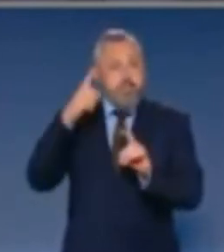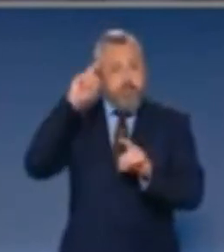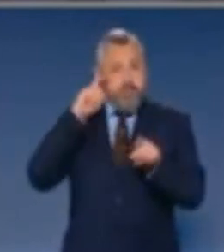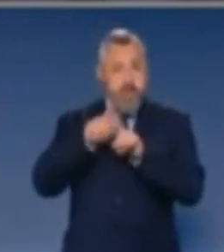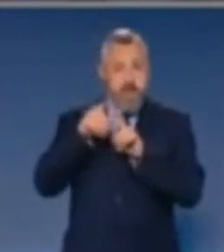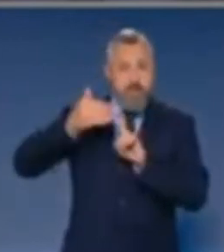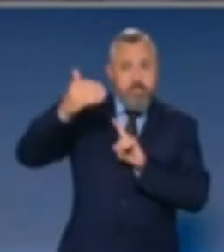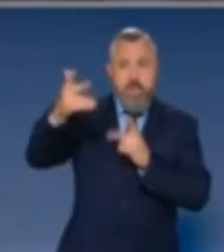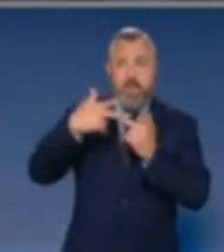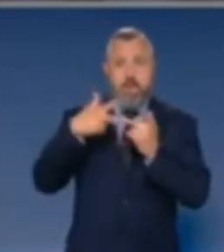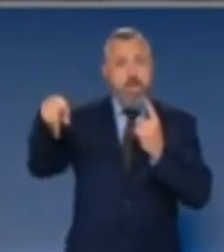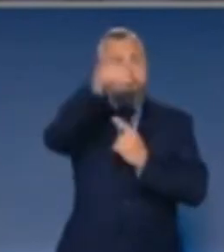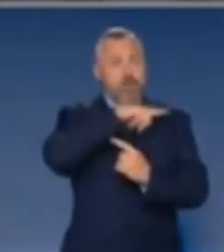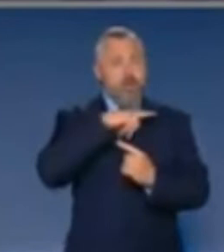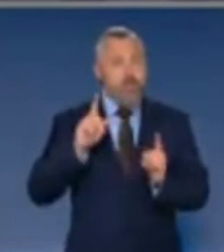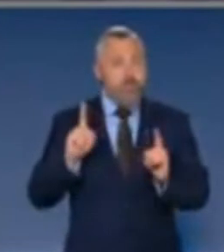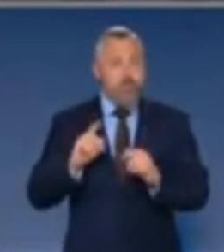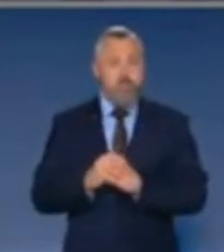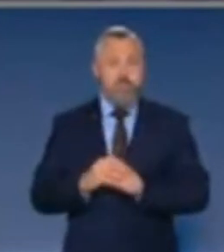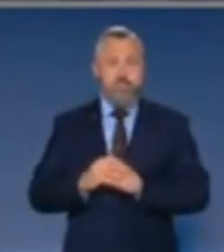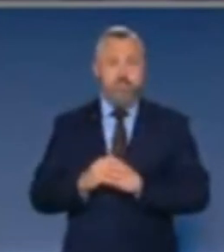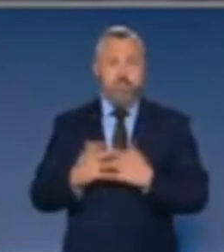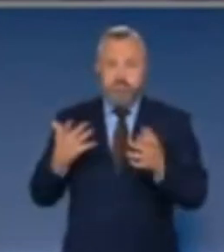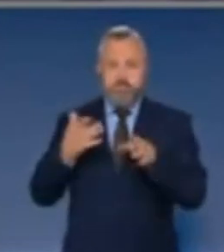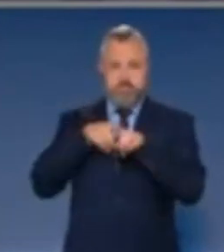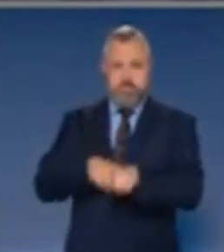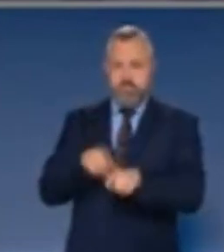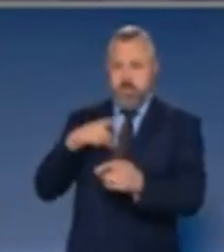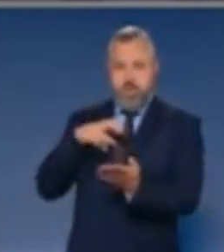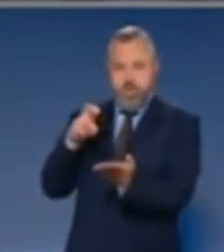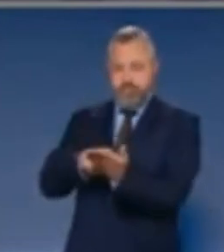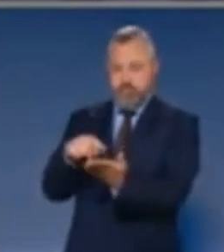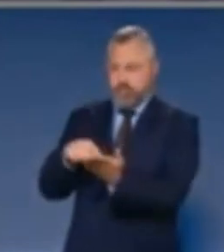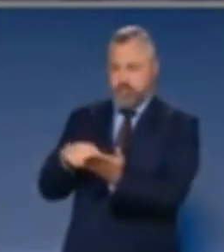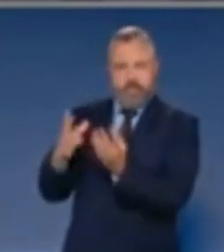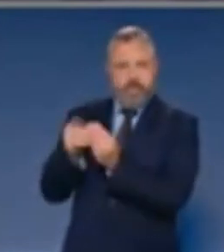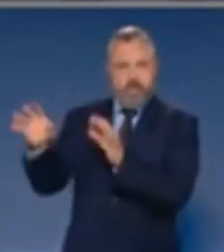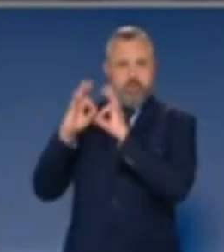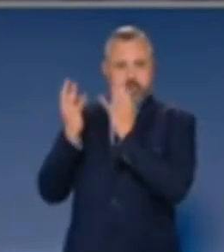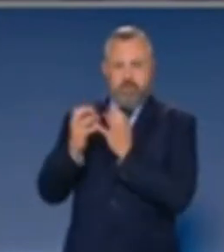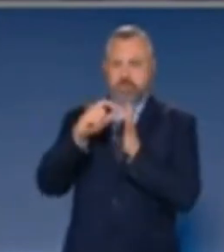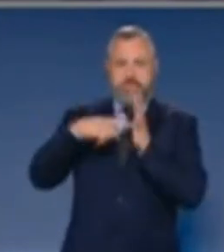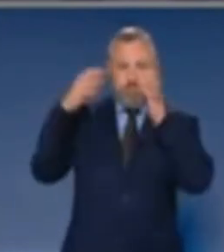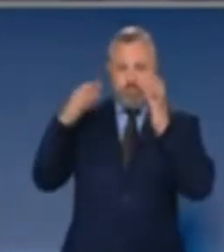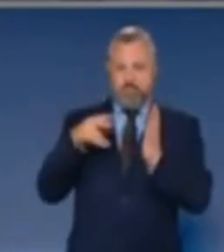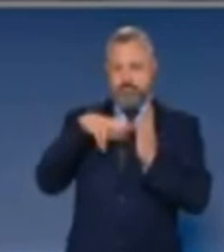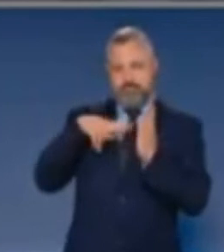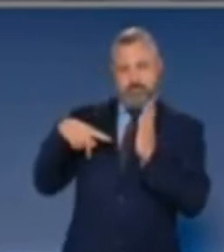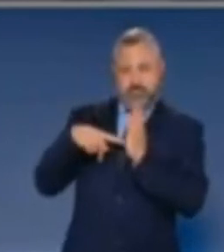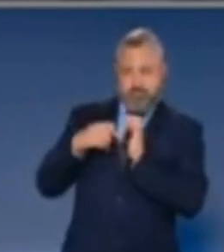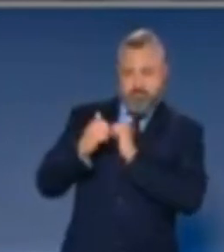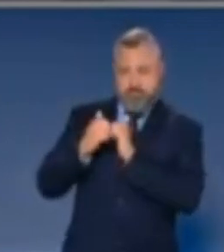contract and a function of the extent of the breach. Those matters are determined by the department. The truth is, though, the thing